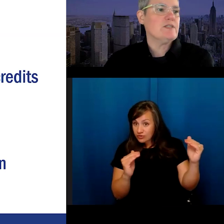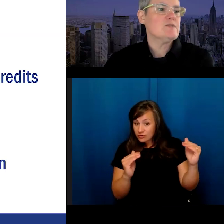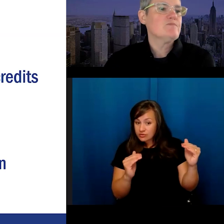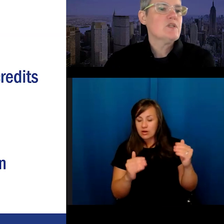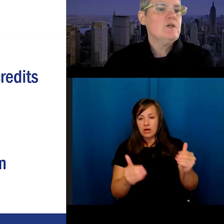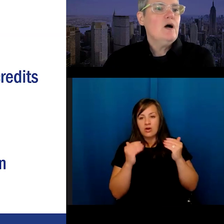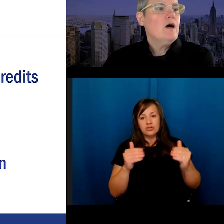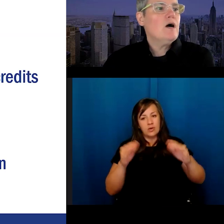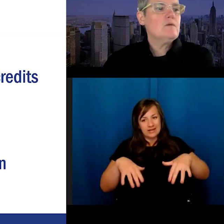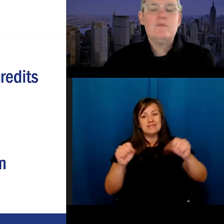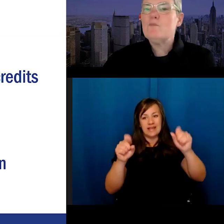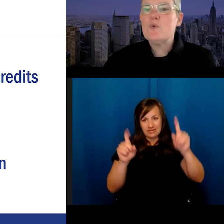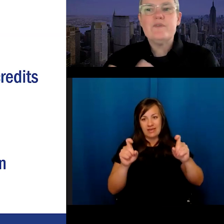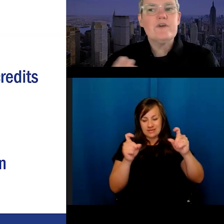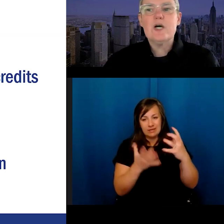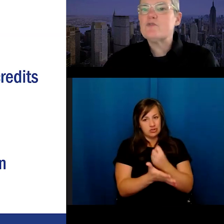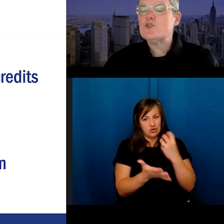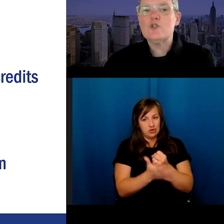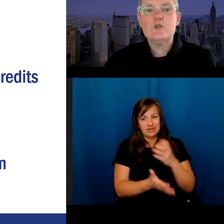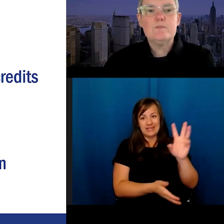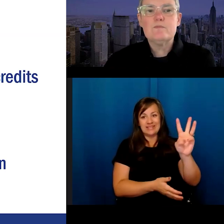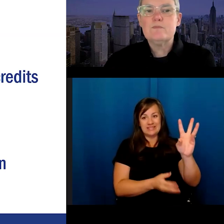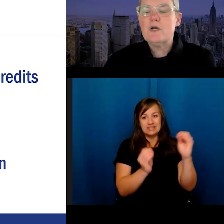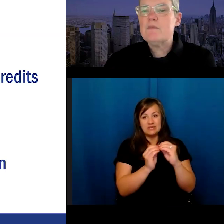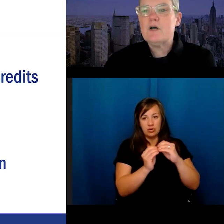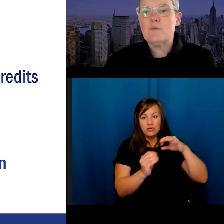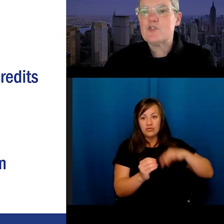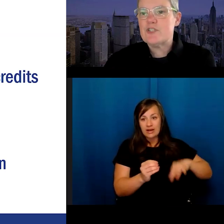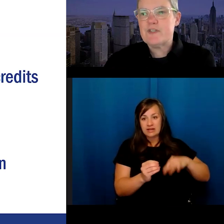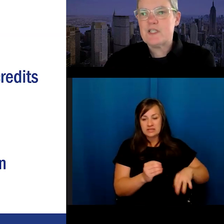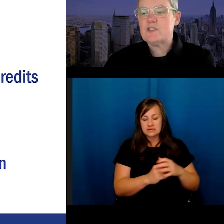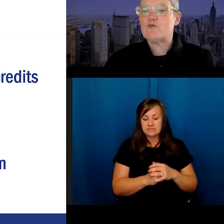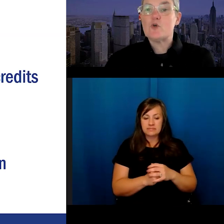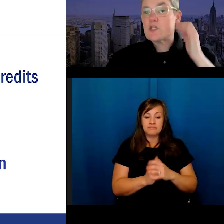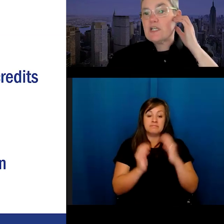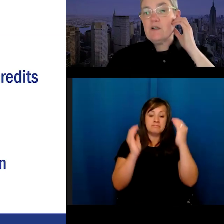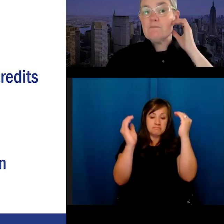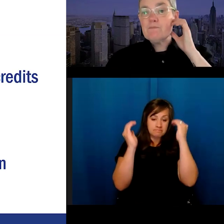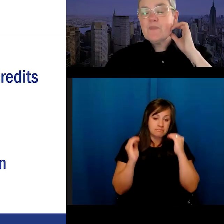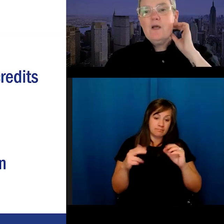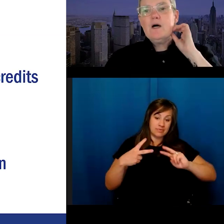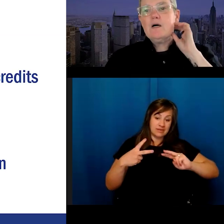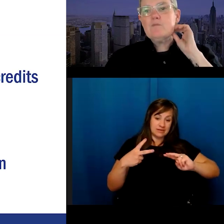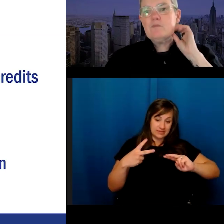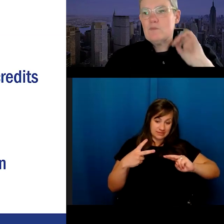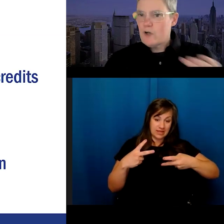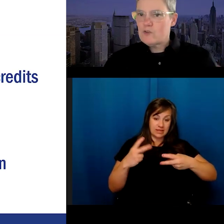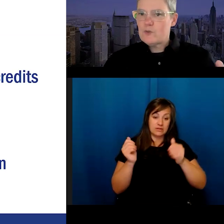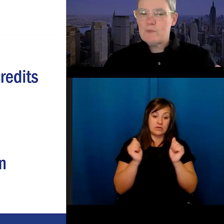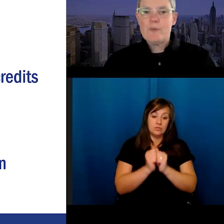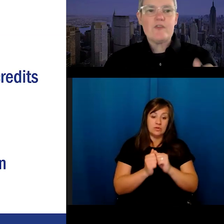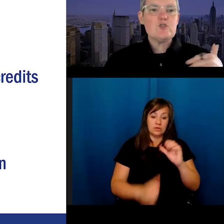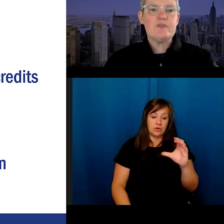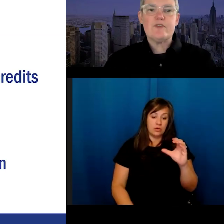more credits. There are a number of Google certificates through Coursera.